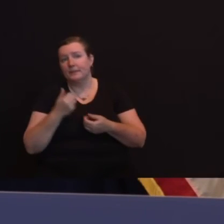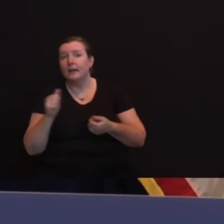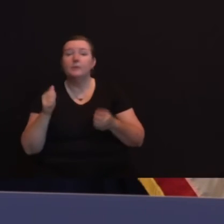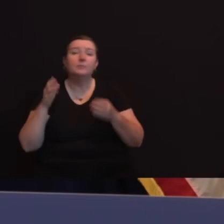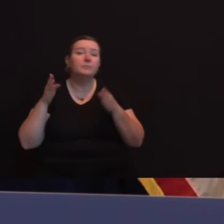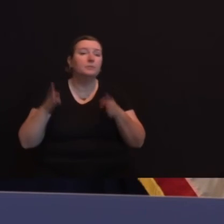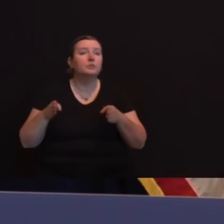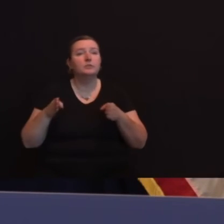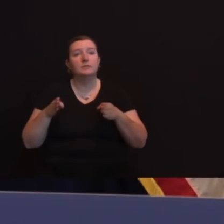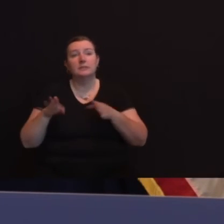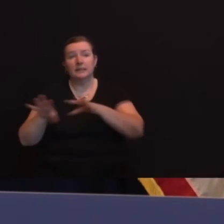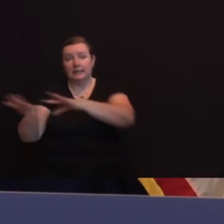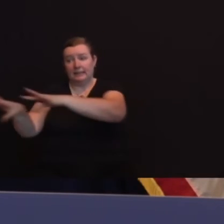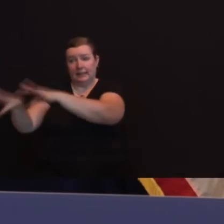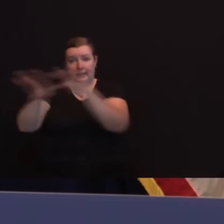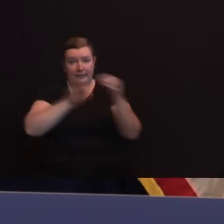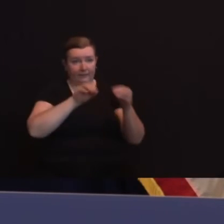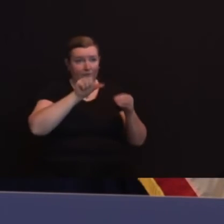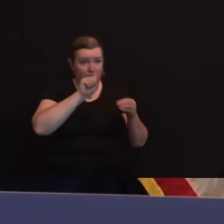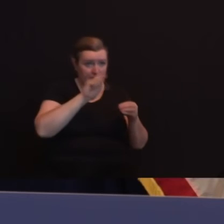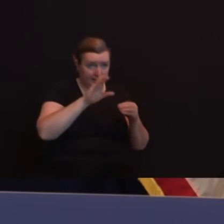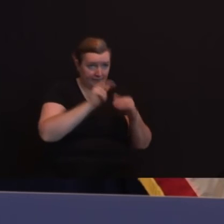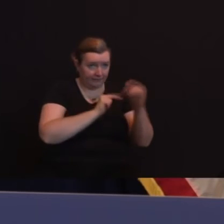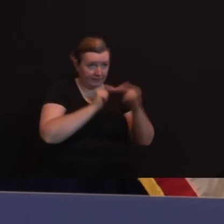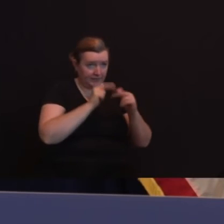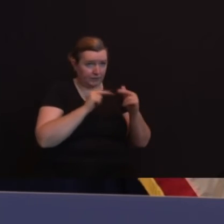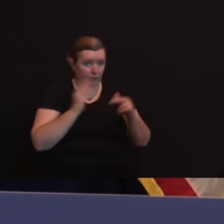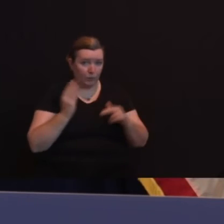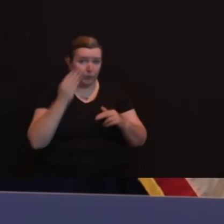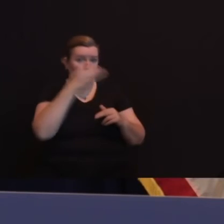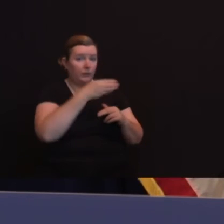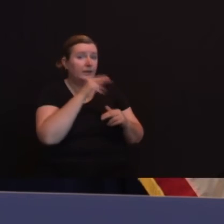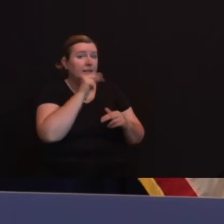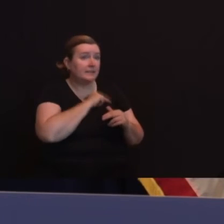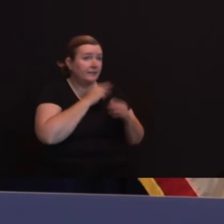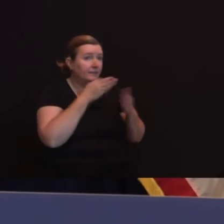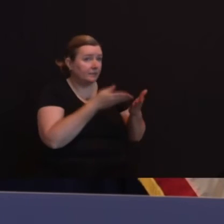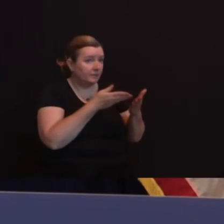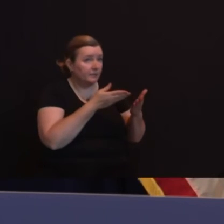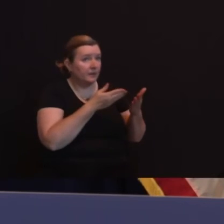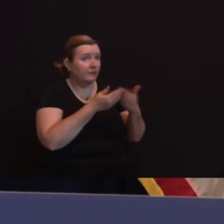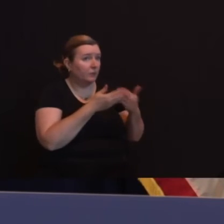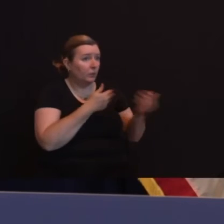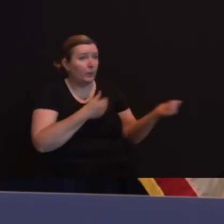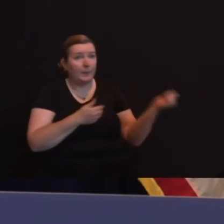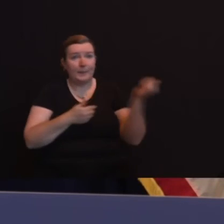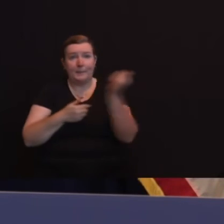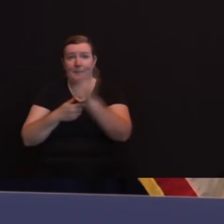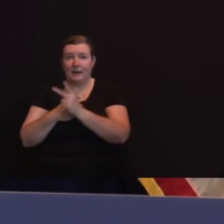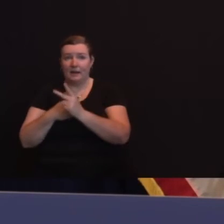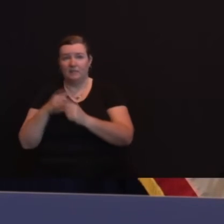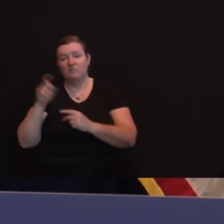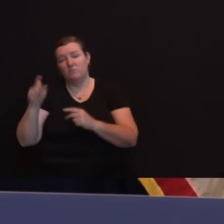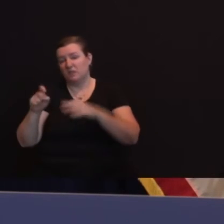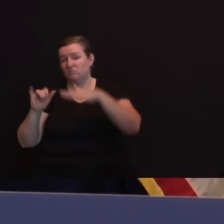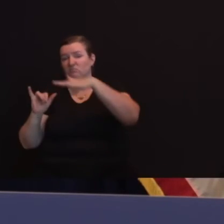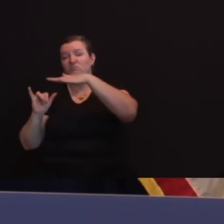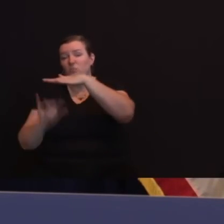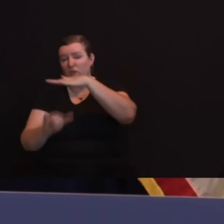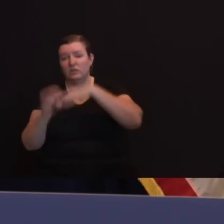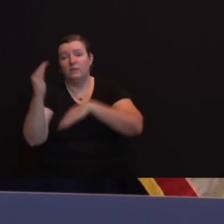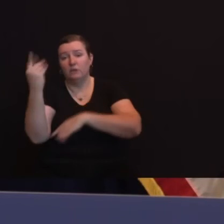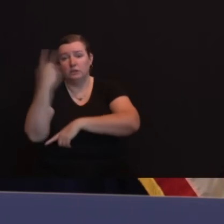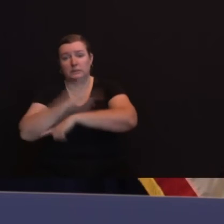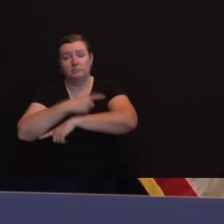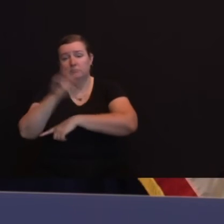quarantined on their return back. If a resident lives in a private residence or room, the resident may be quarantined in their